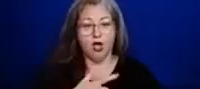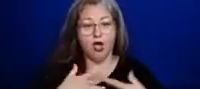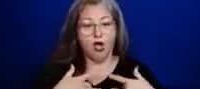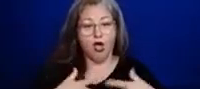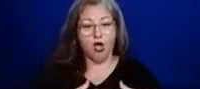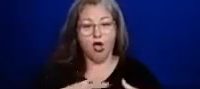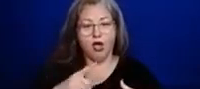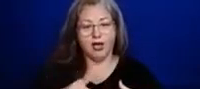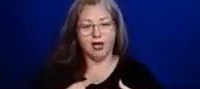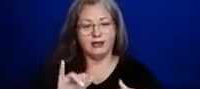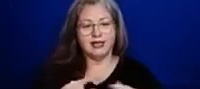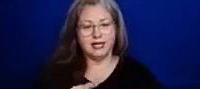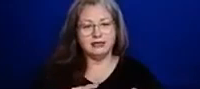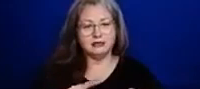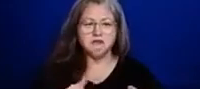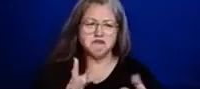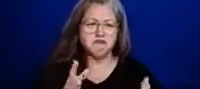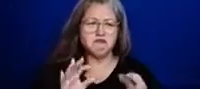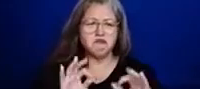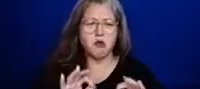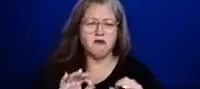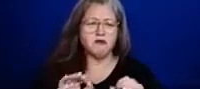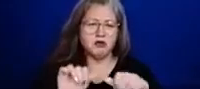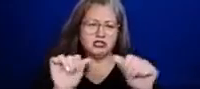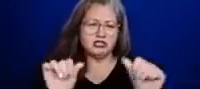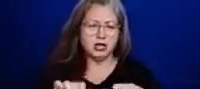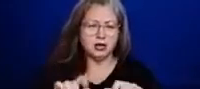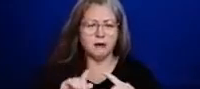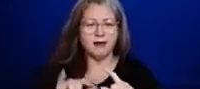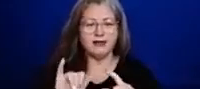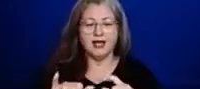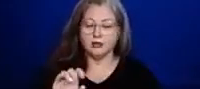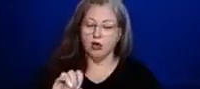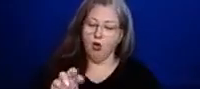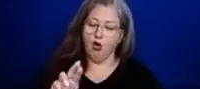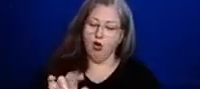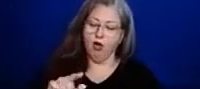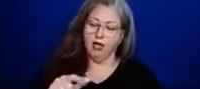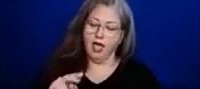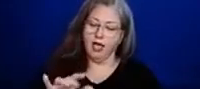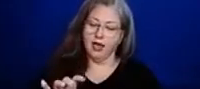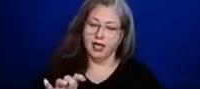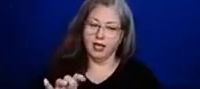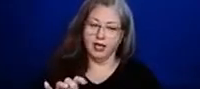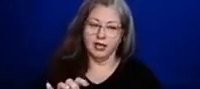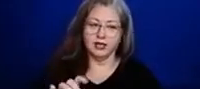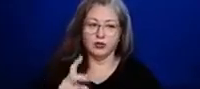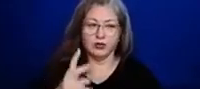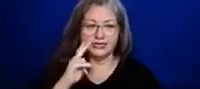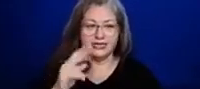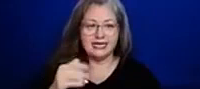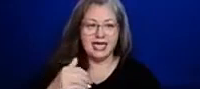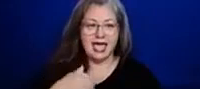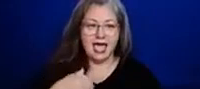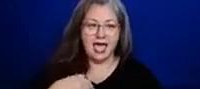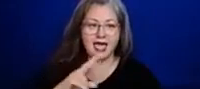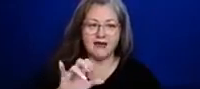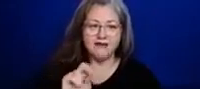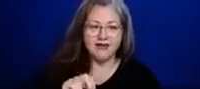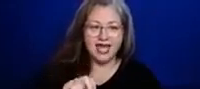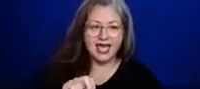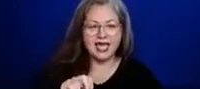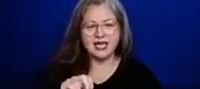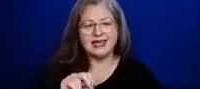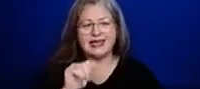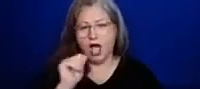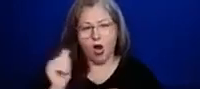an idealistic shape of heart, but it's an organic heart, no? So right. You can see the veins on the heart, part of it,